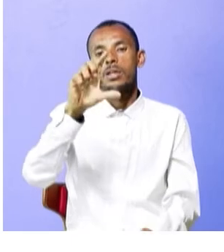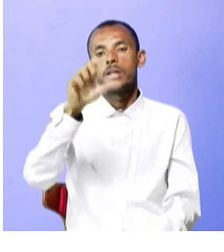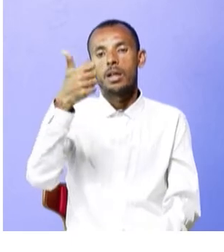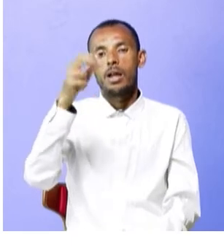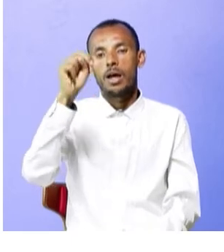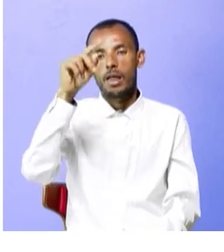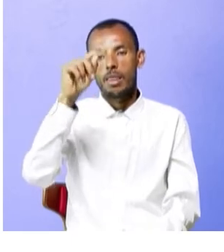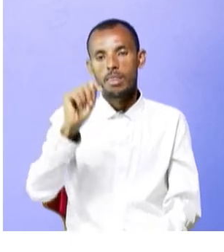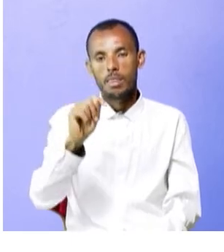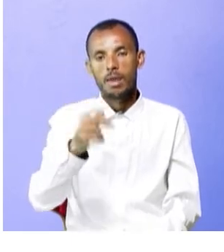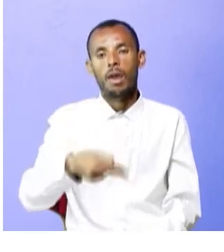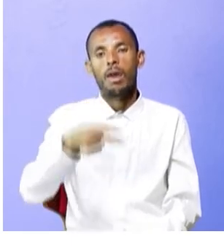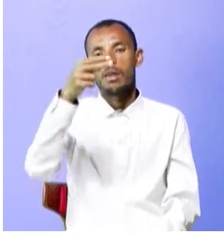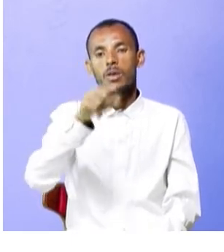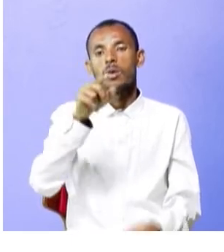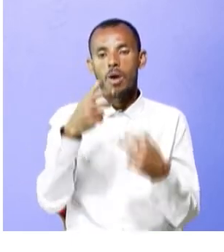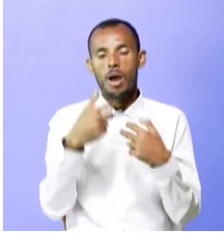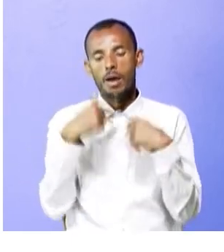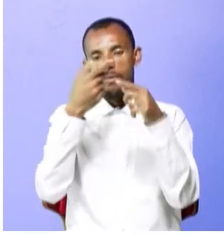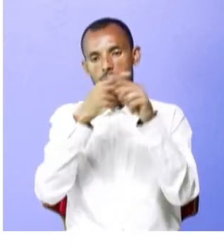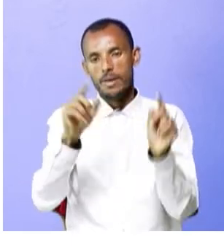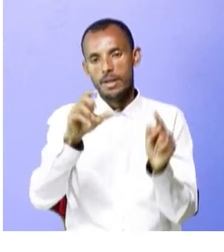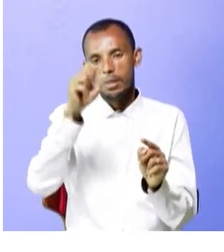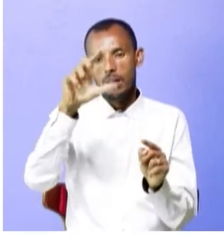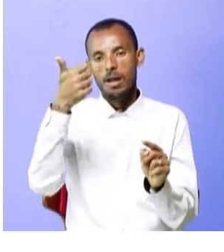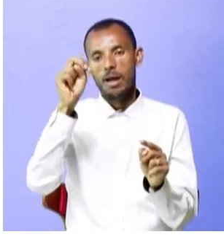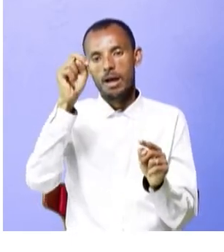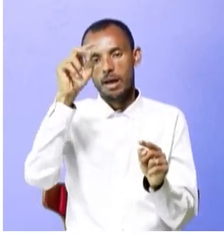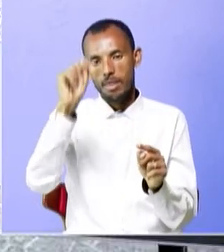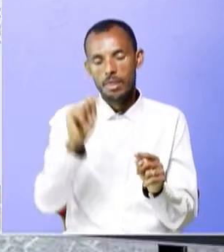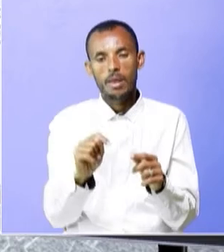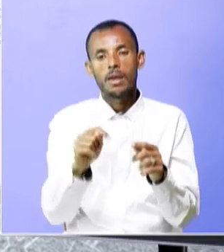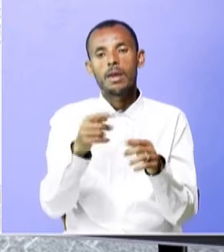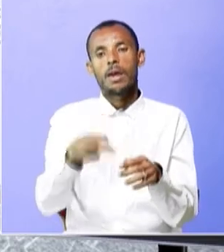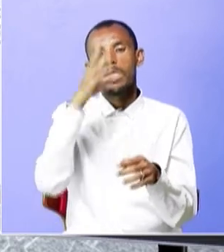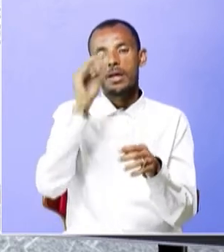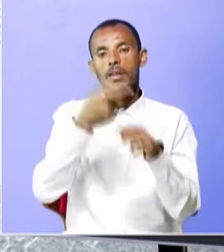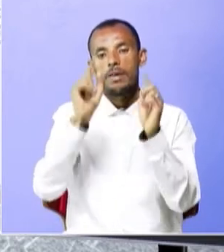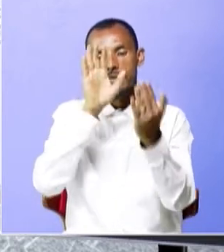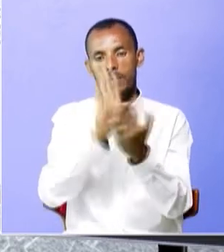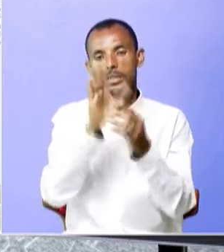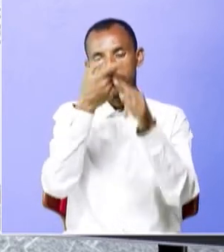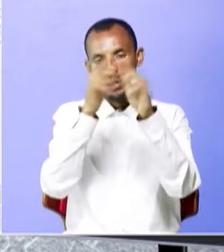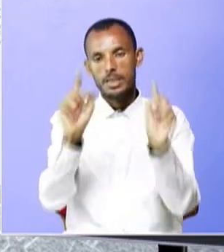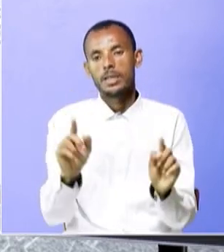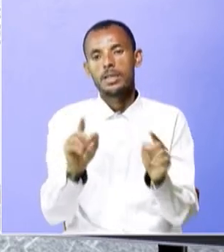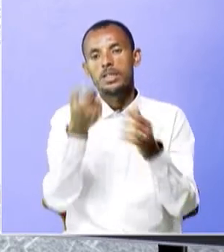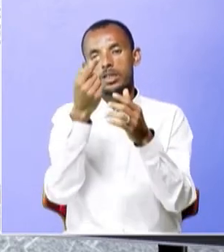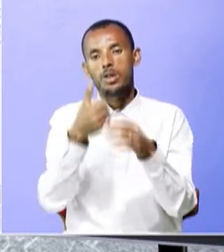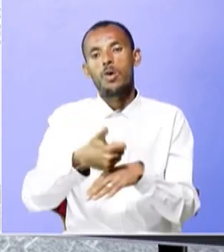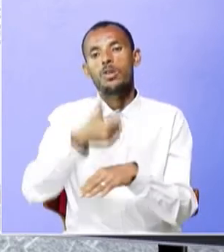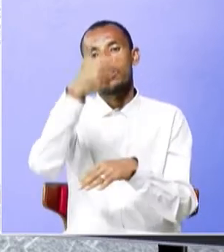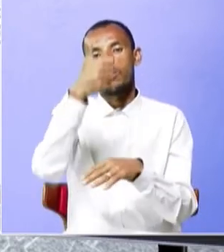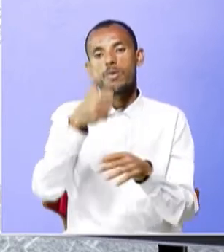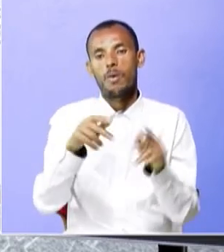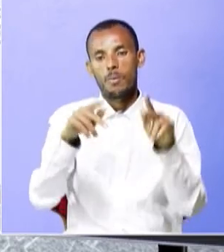head. You can have different slant head on different faces. Okay, but the altitude of